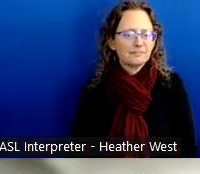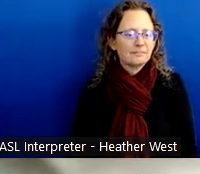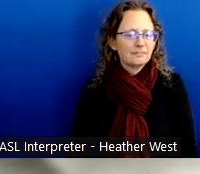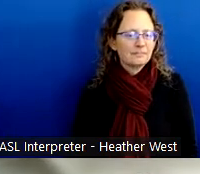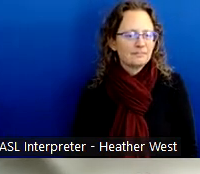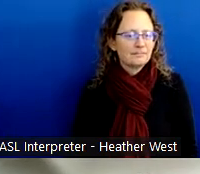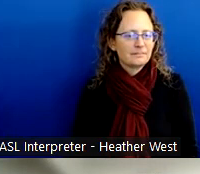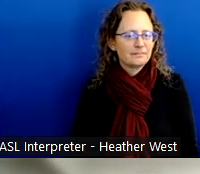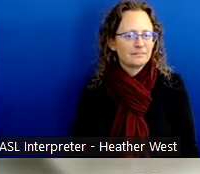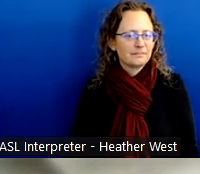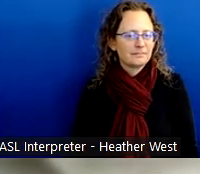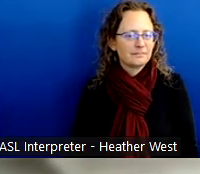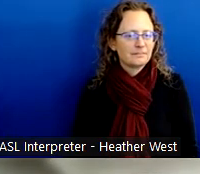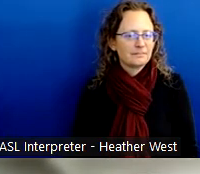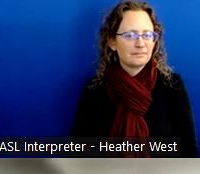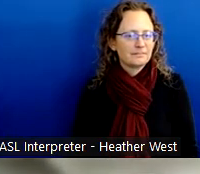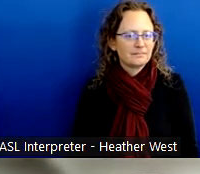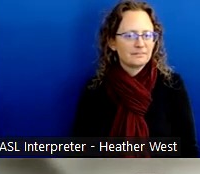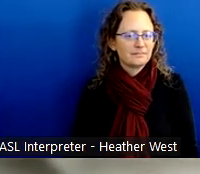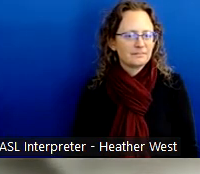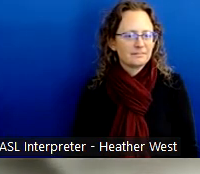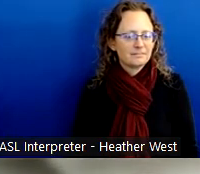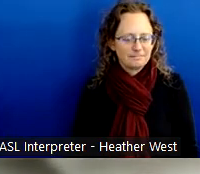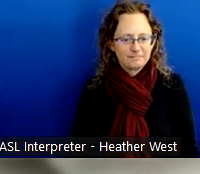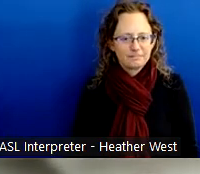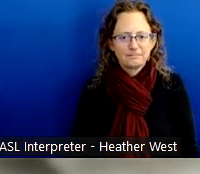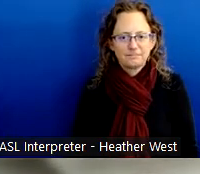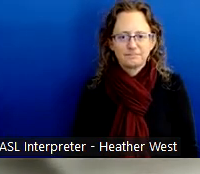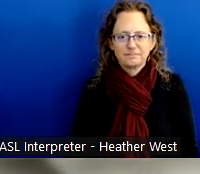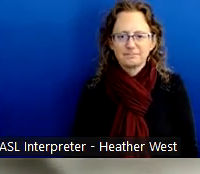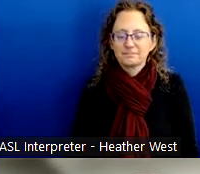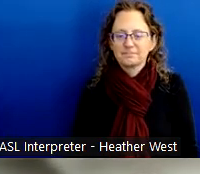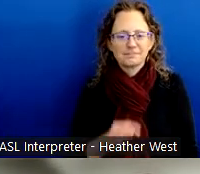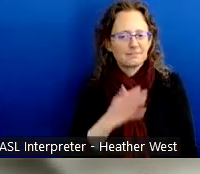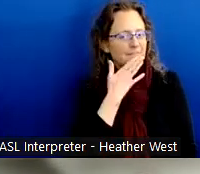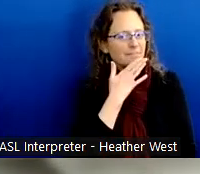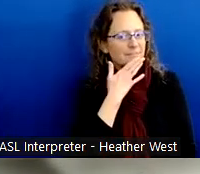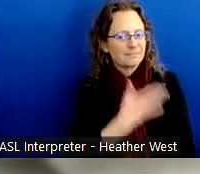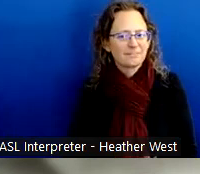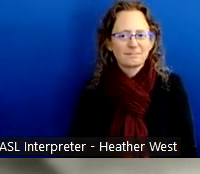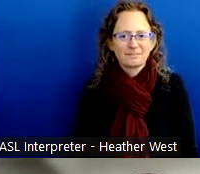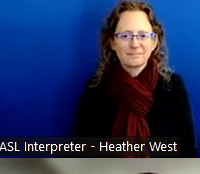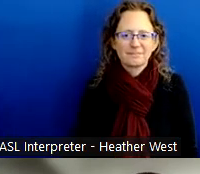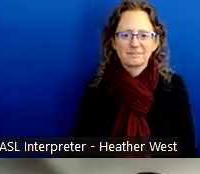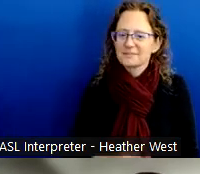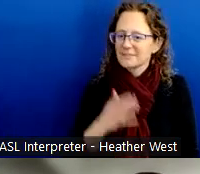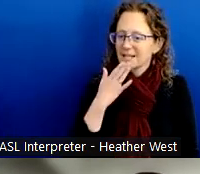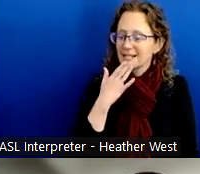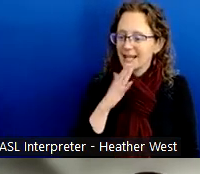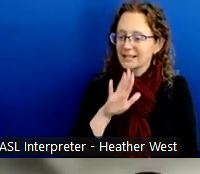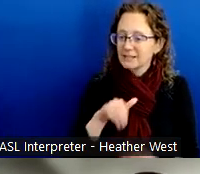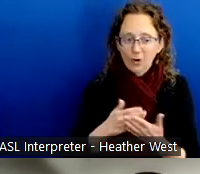Thank you. Yeah, thanks for all the questions.